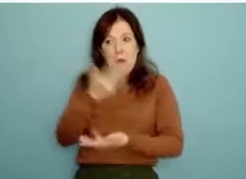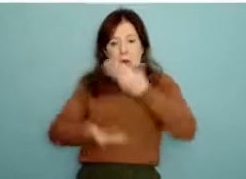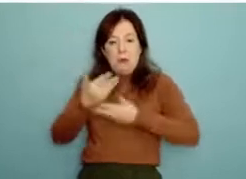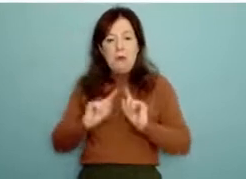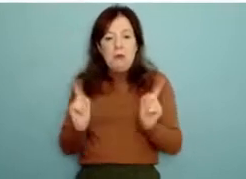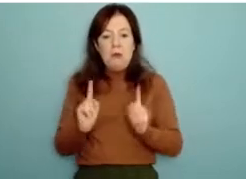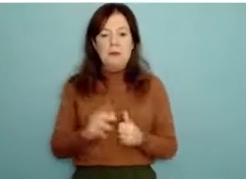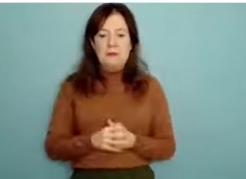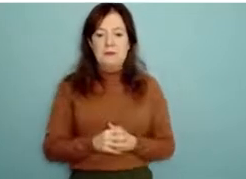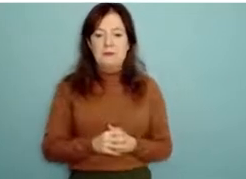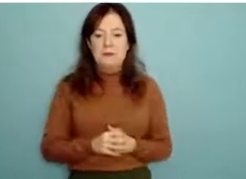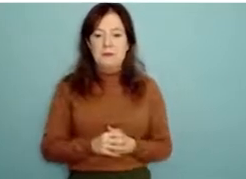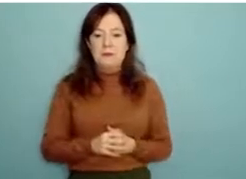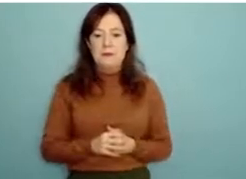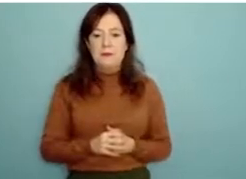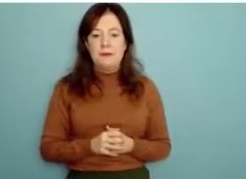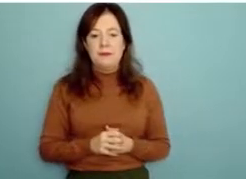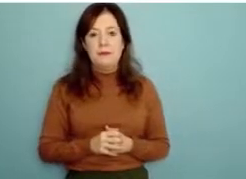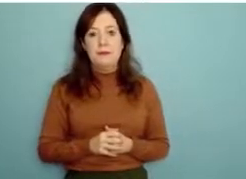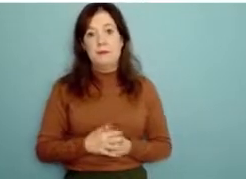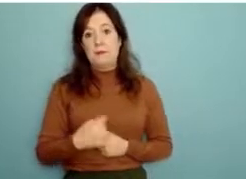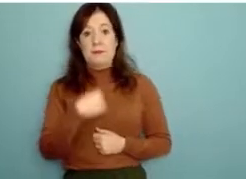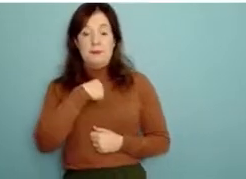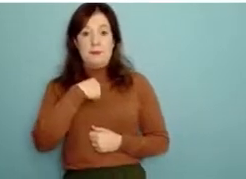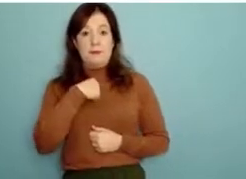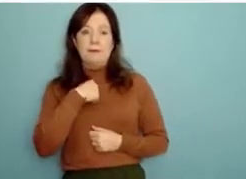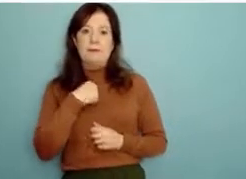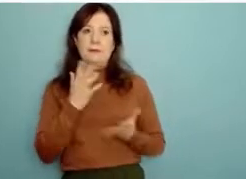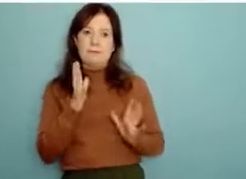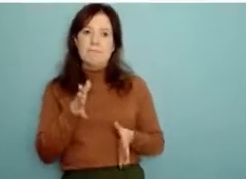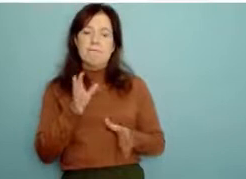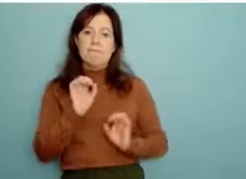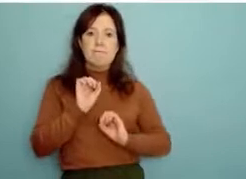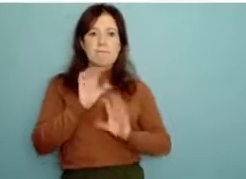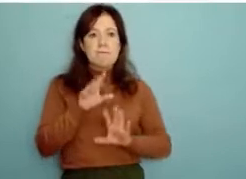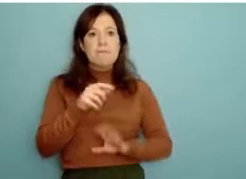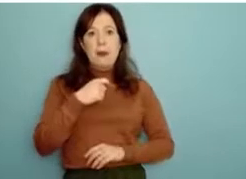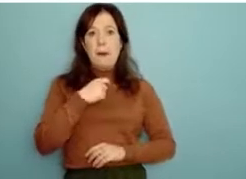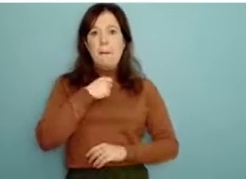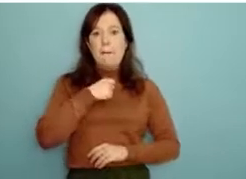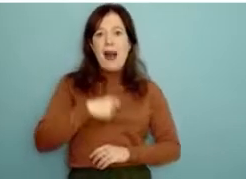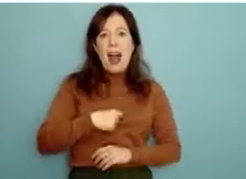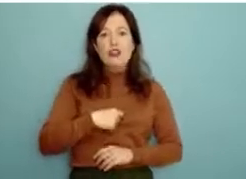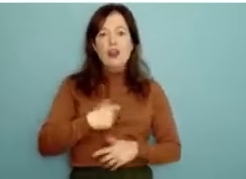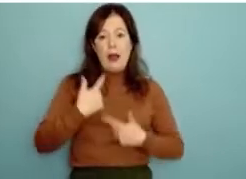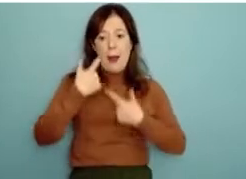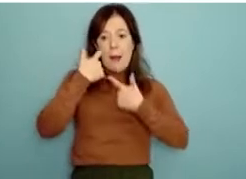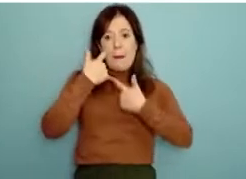Yeah, I think it's important for me to establish as a patient what the measures have been completed